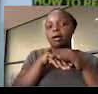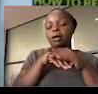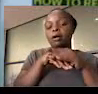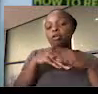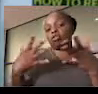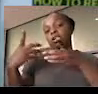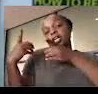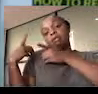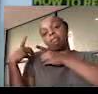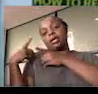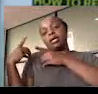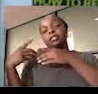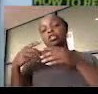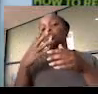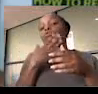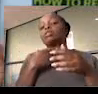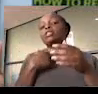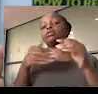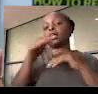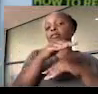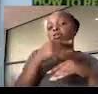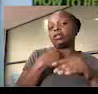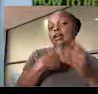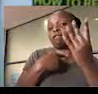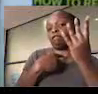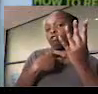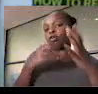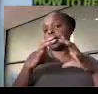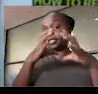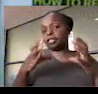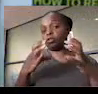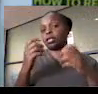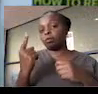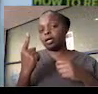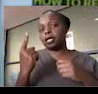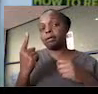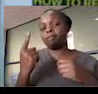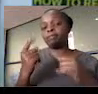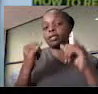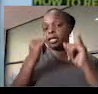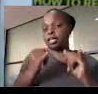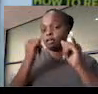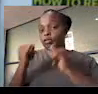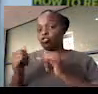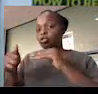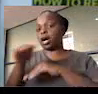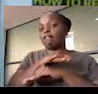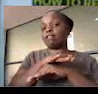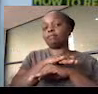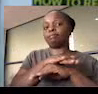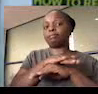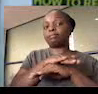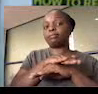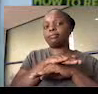these? Okay, basically, we run a hashtag called Funeral Made